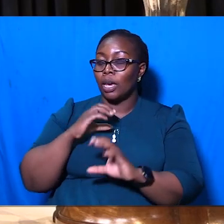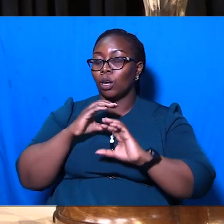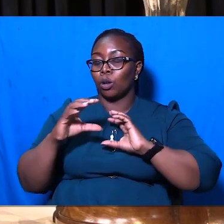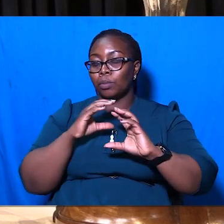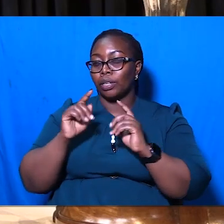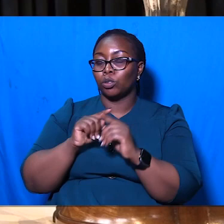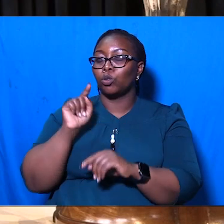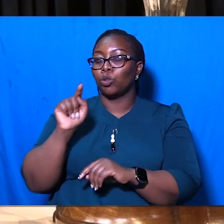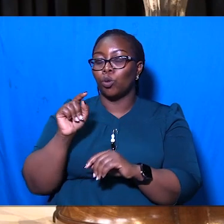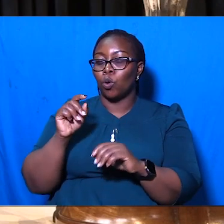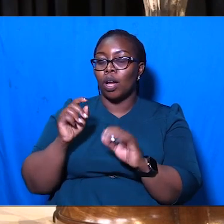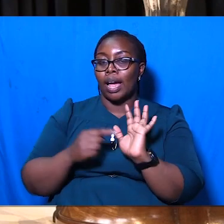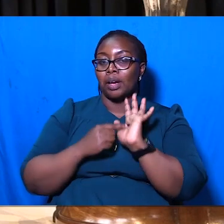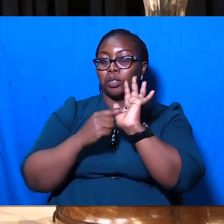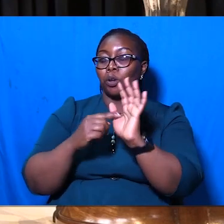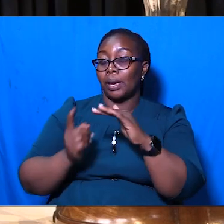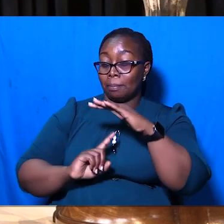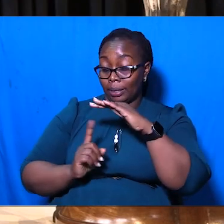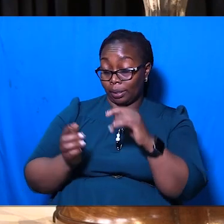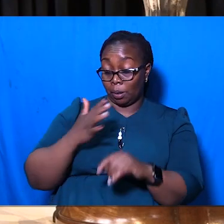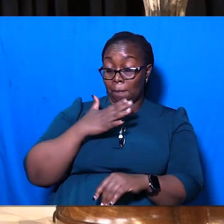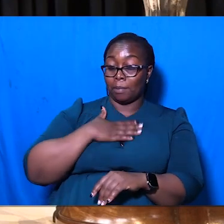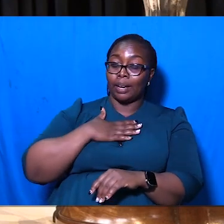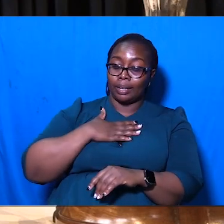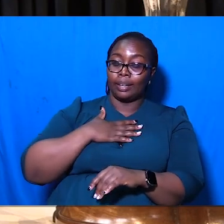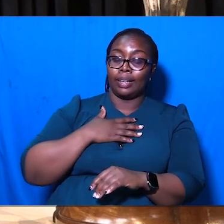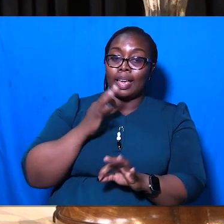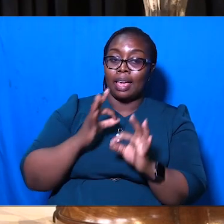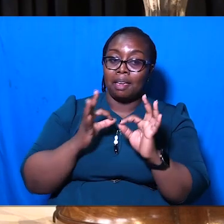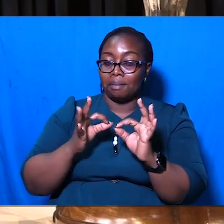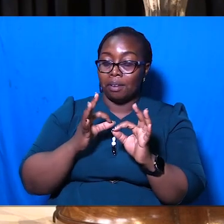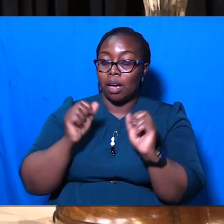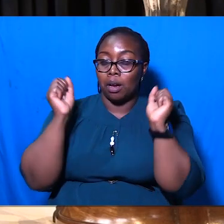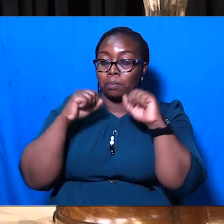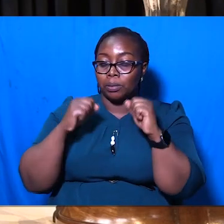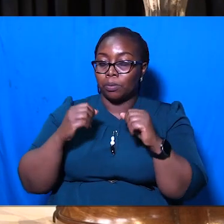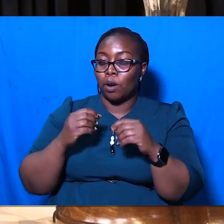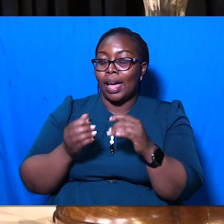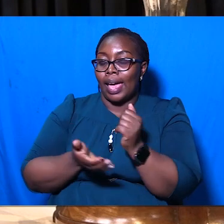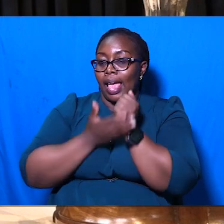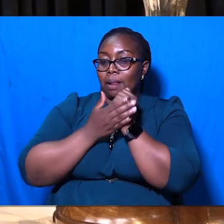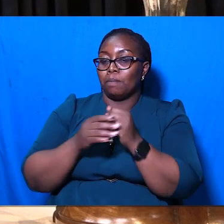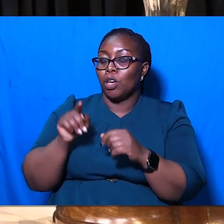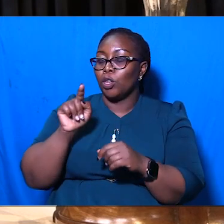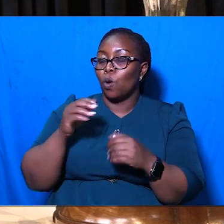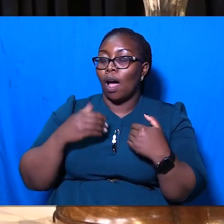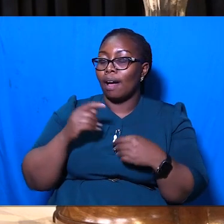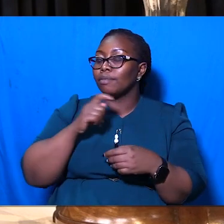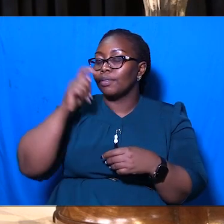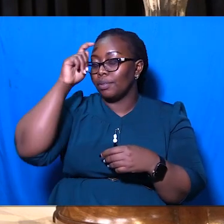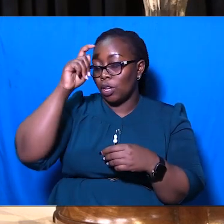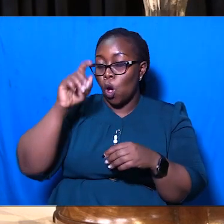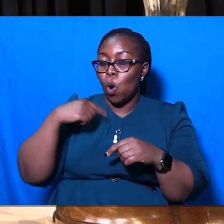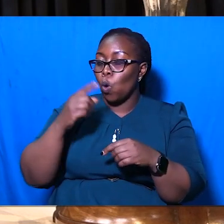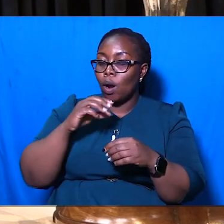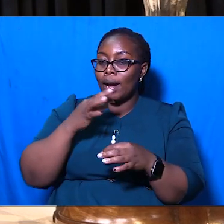magnify my ministry, if by any means I may provoke to jealousy those who are my flesh